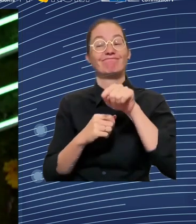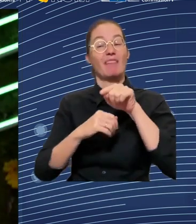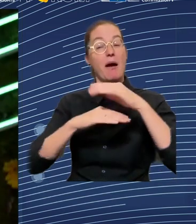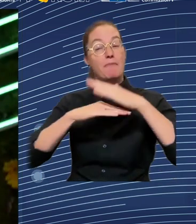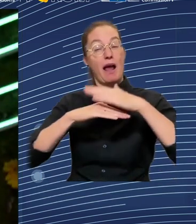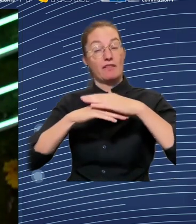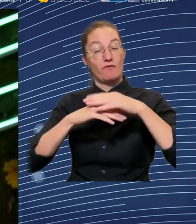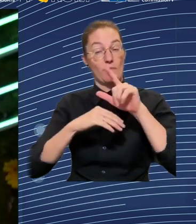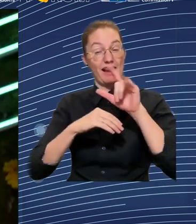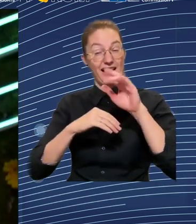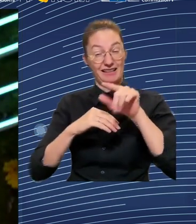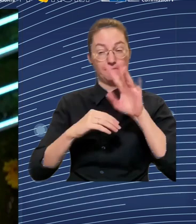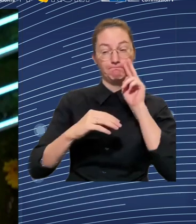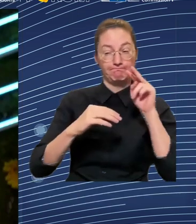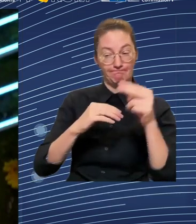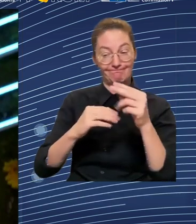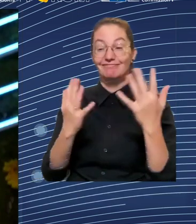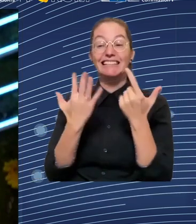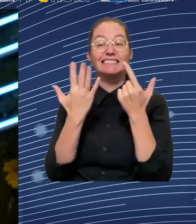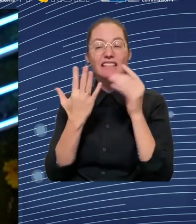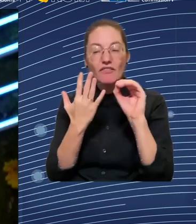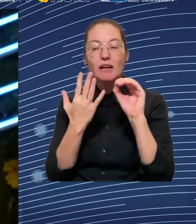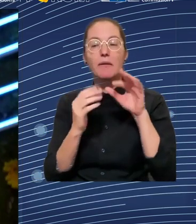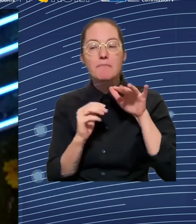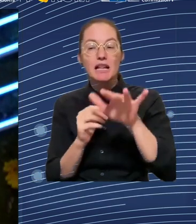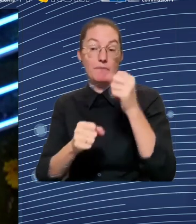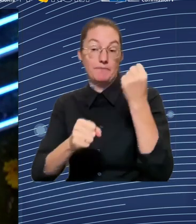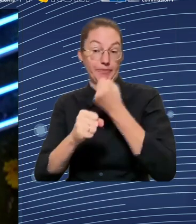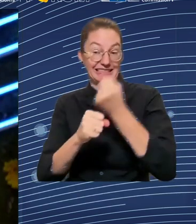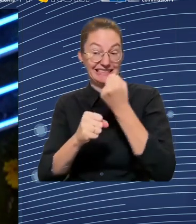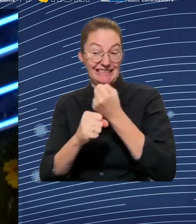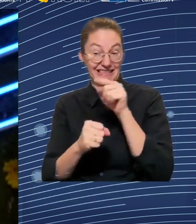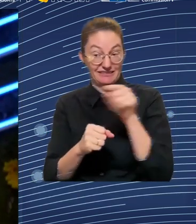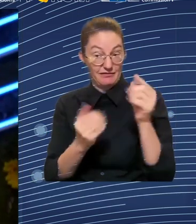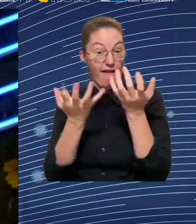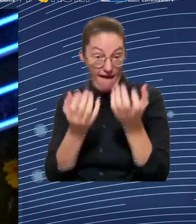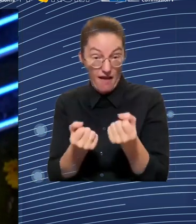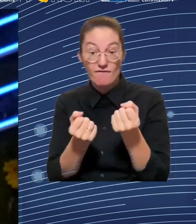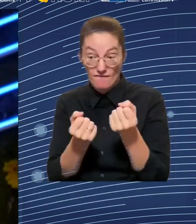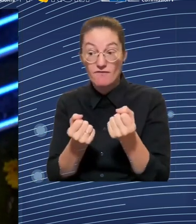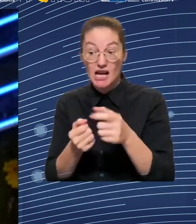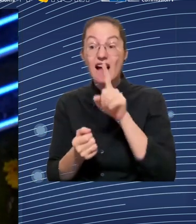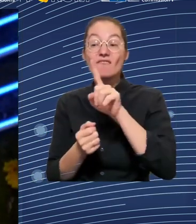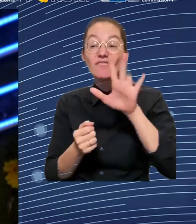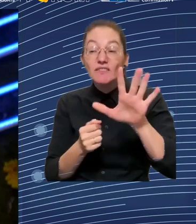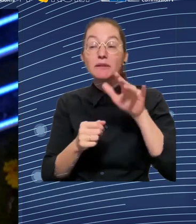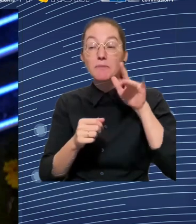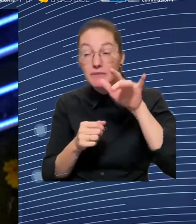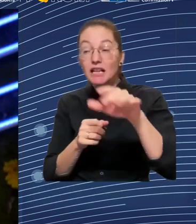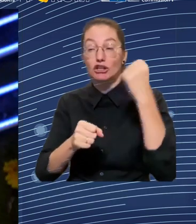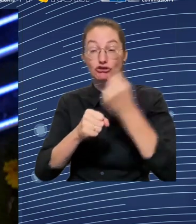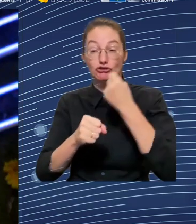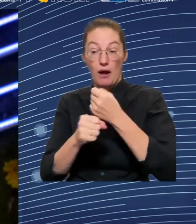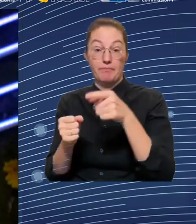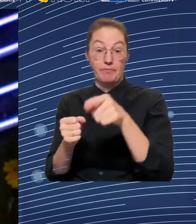needs to be done transparently, and not in, you know, and I would say in a way that makes sense for both employers and